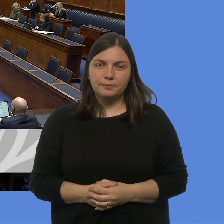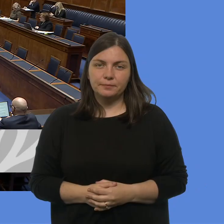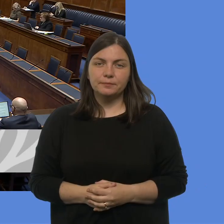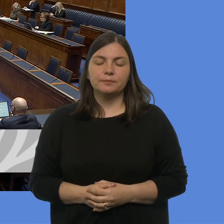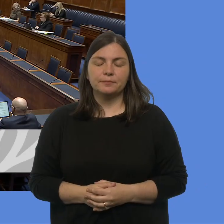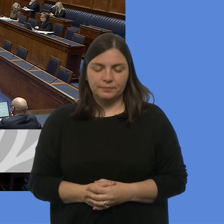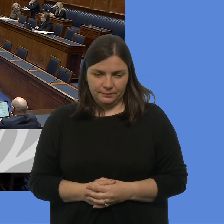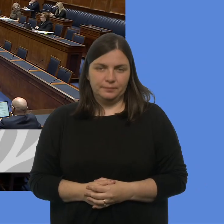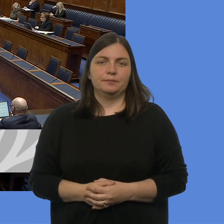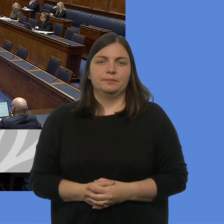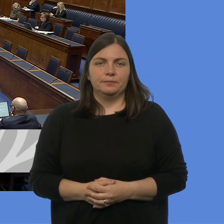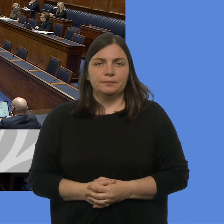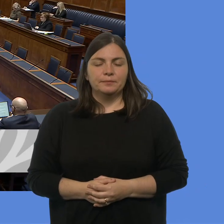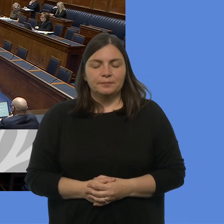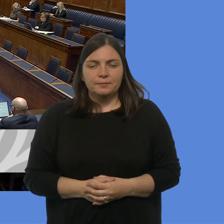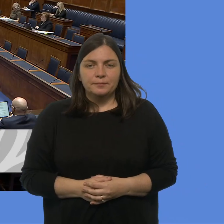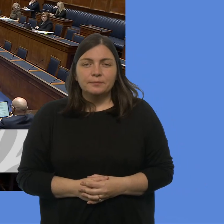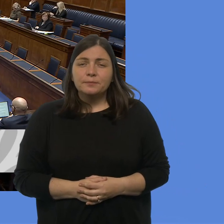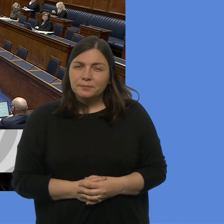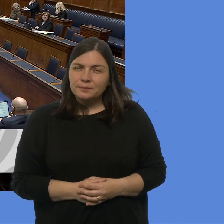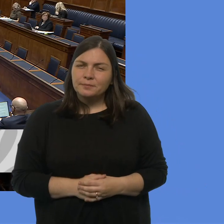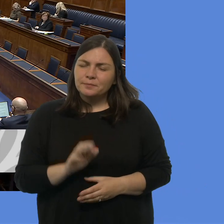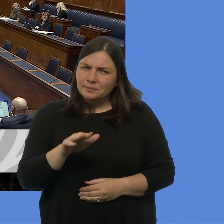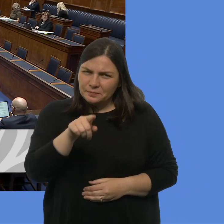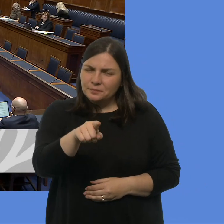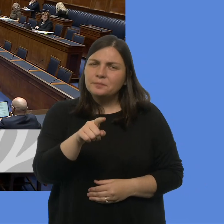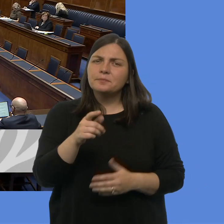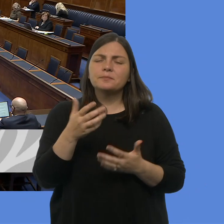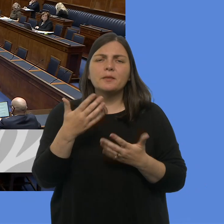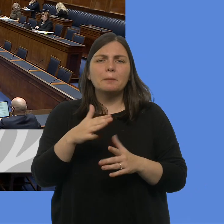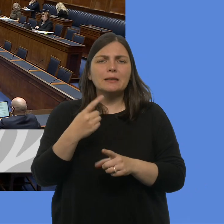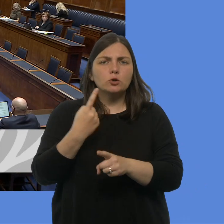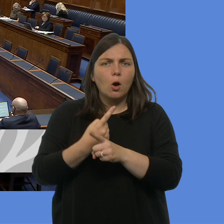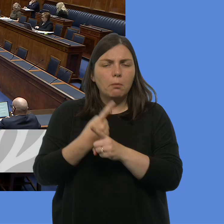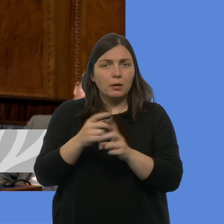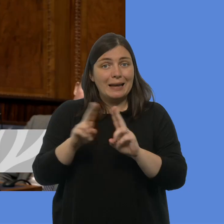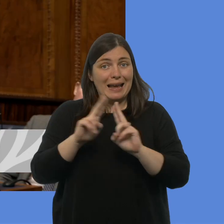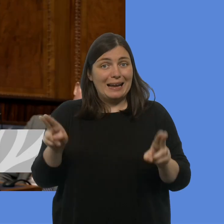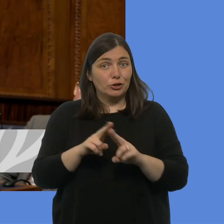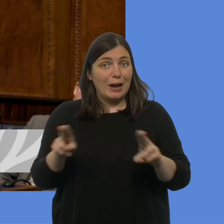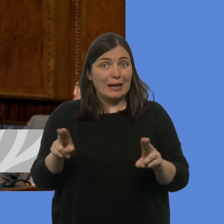First Minister, given the potential for international partnerships to drive investment and tourism,